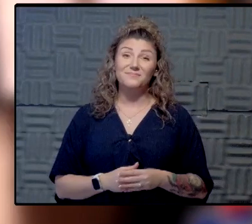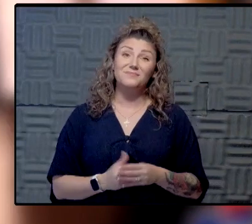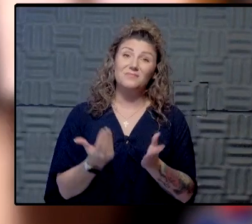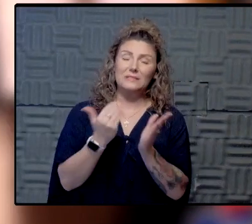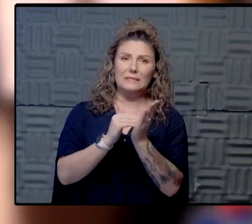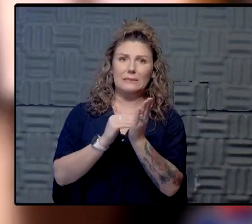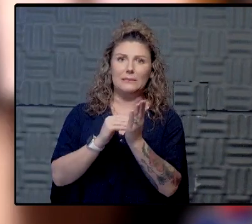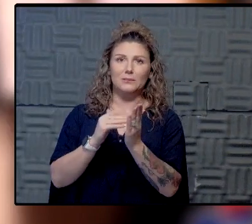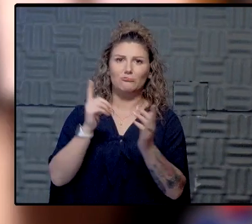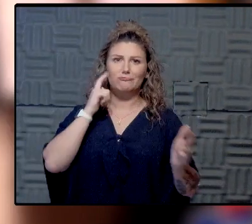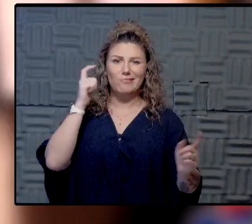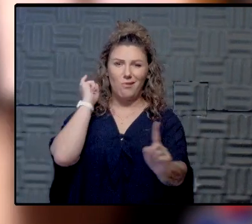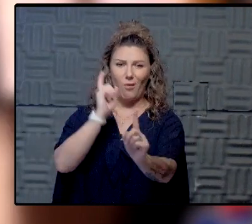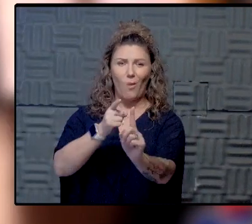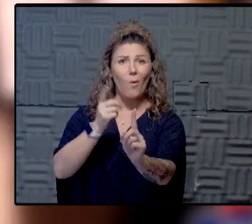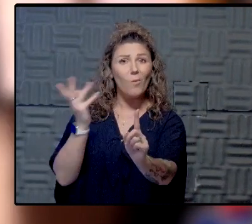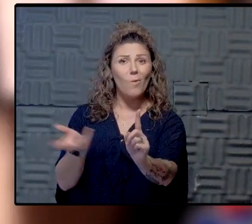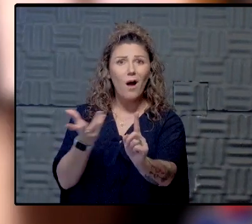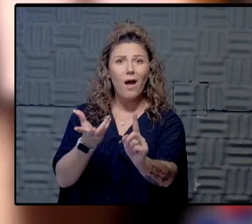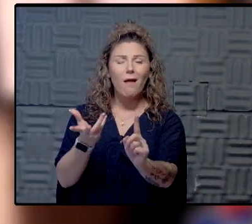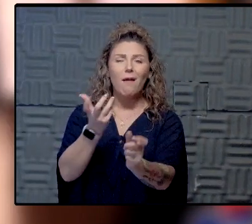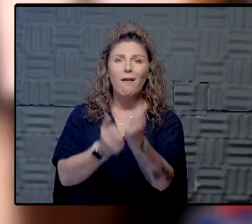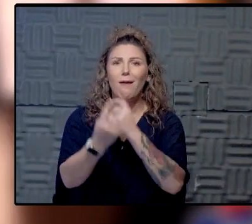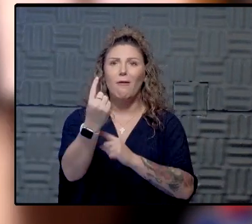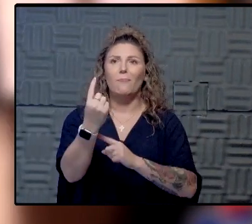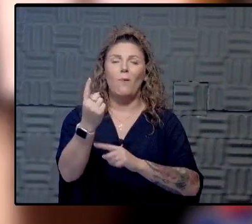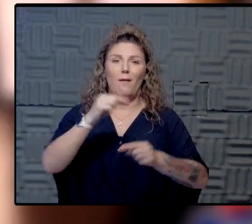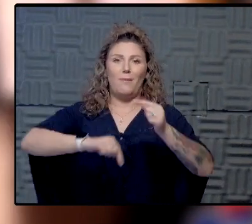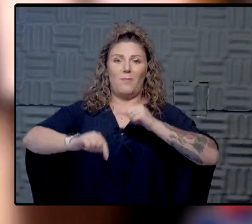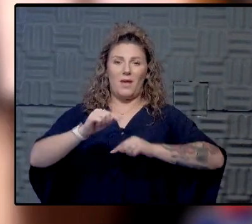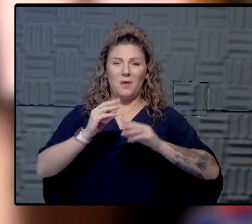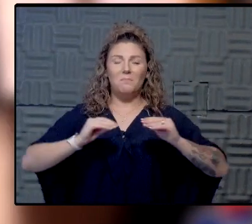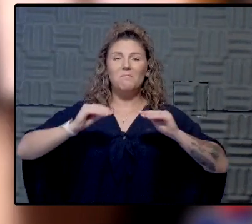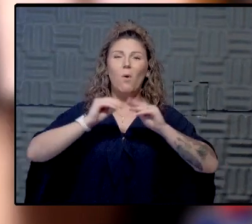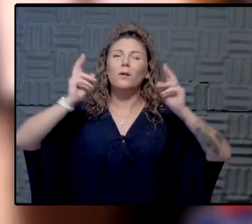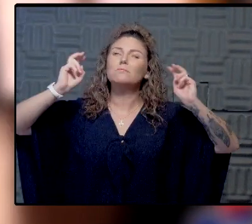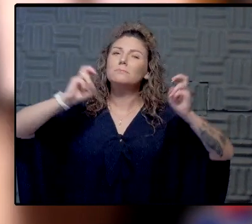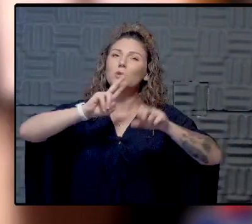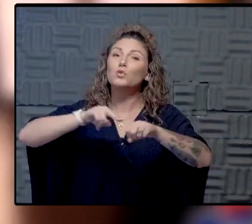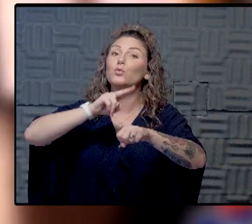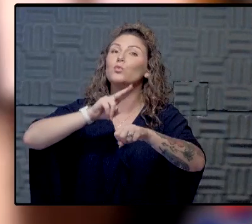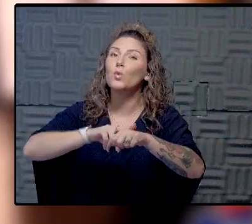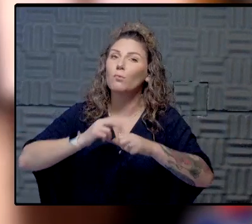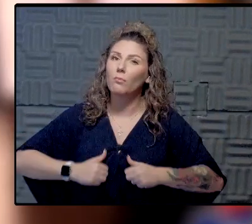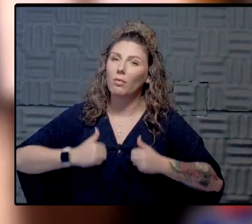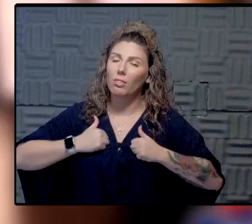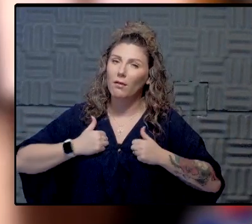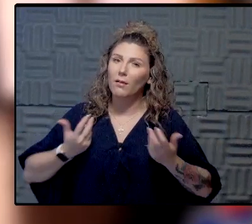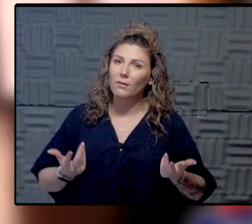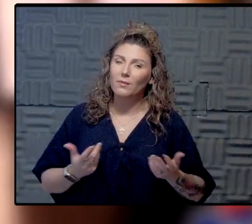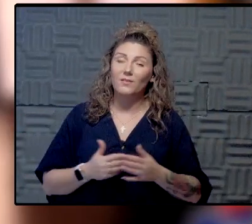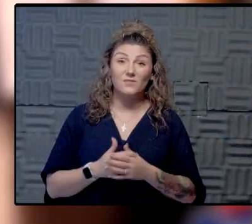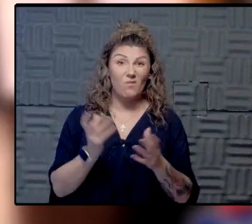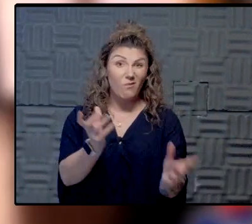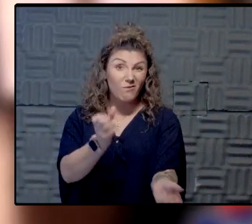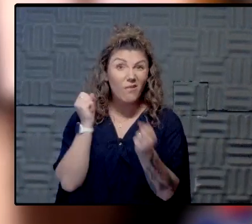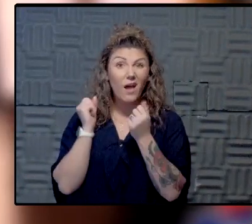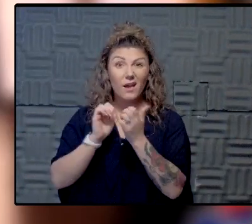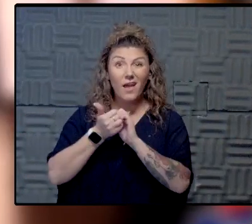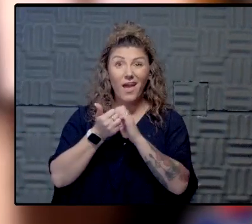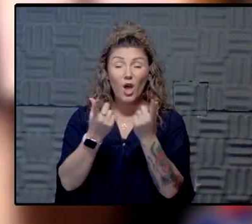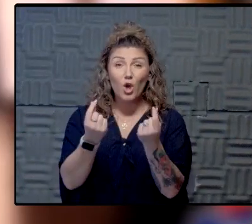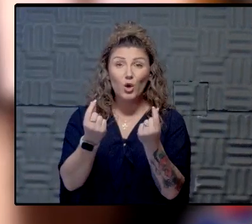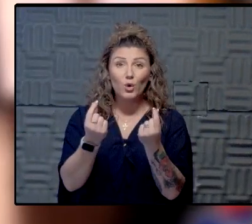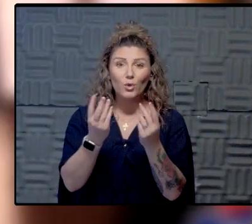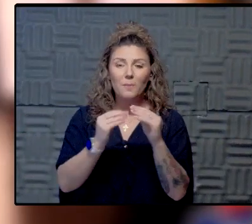big goal of getting everybody back to a more normal setup, one of the fastest ways to do this is to